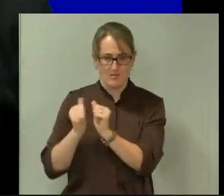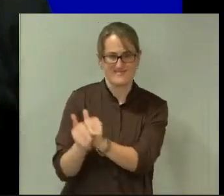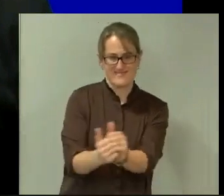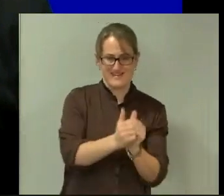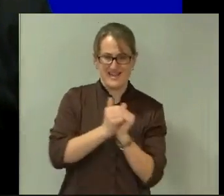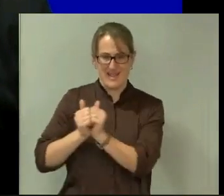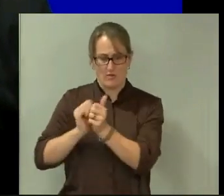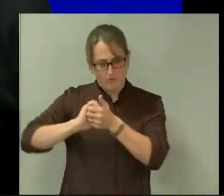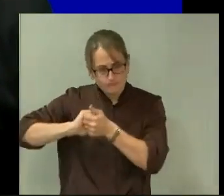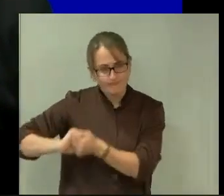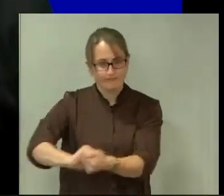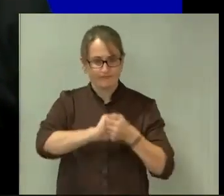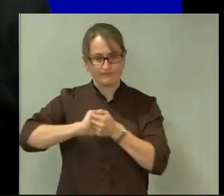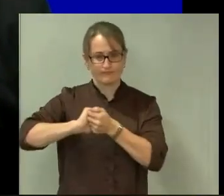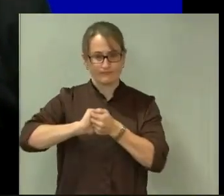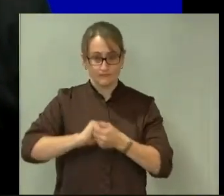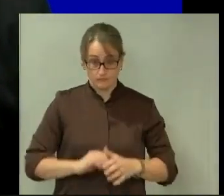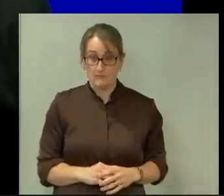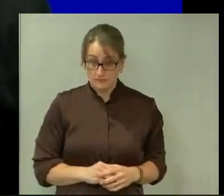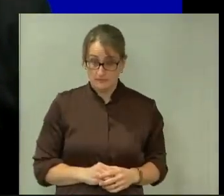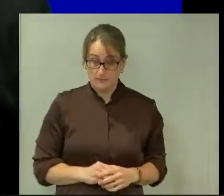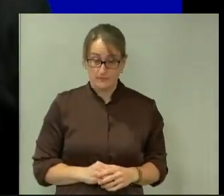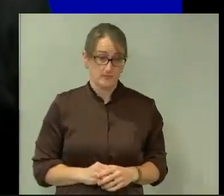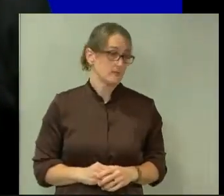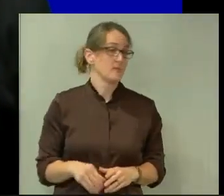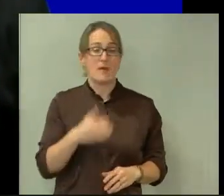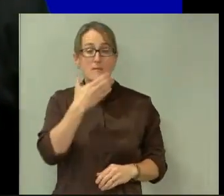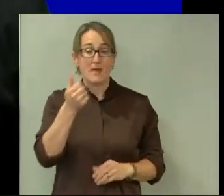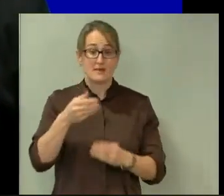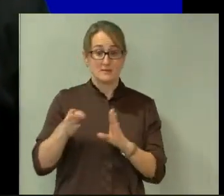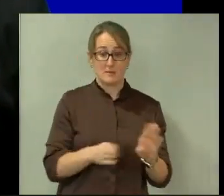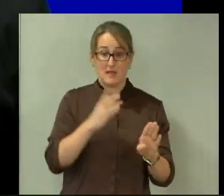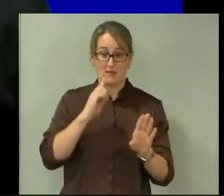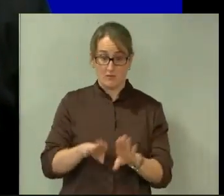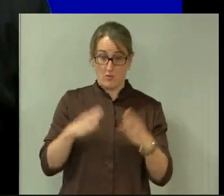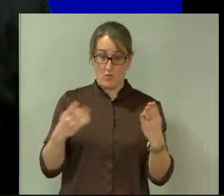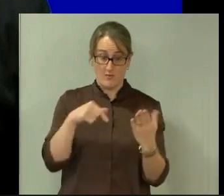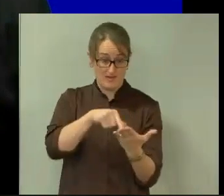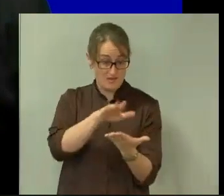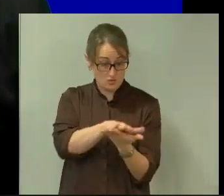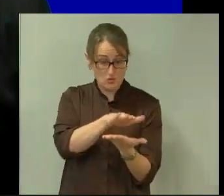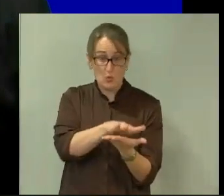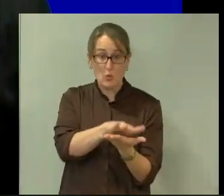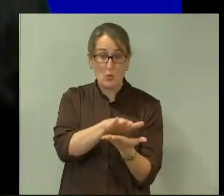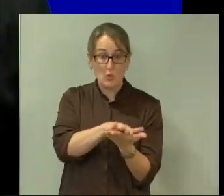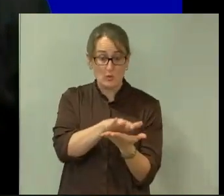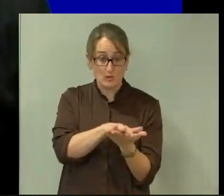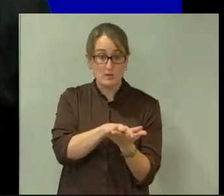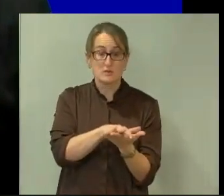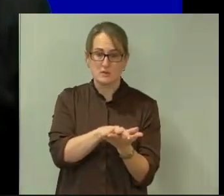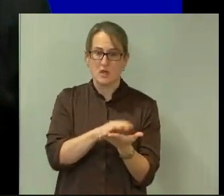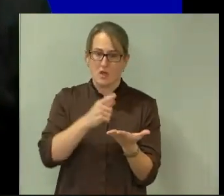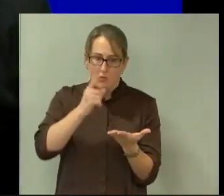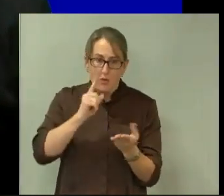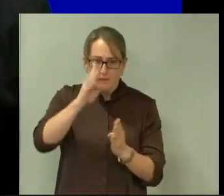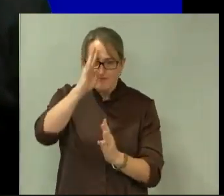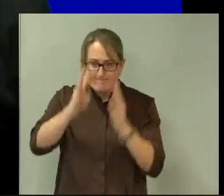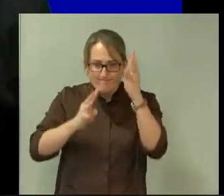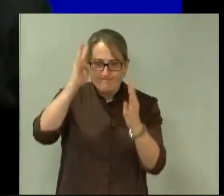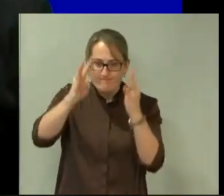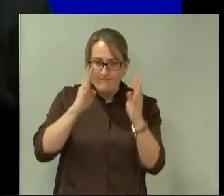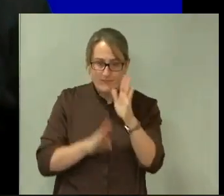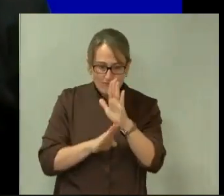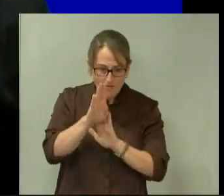the best laid out plans and the best plans for opening the schools are going to come from those school districts